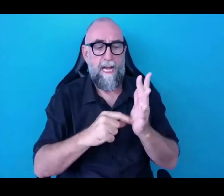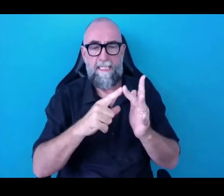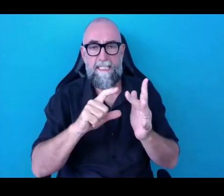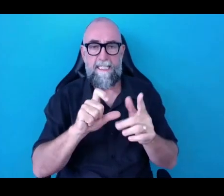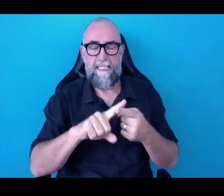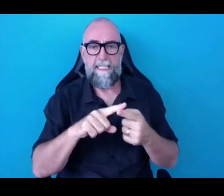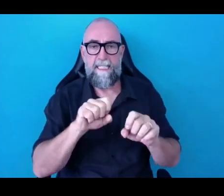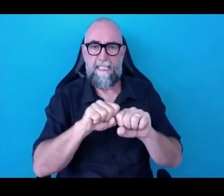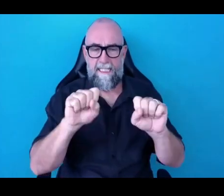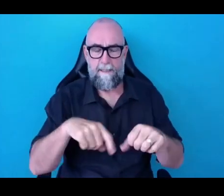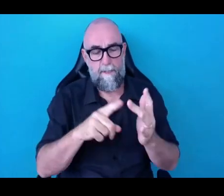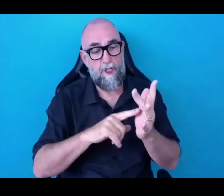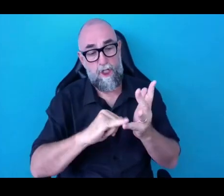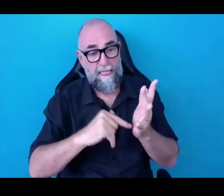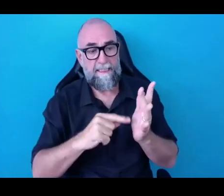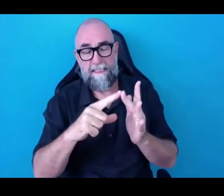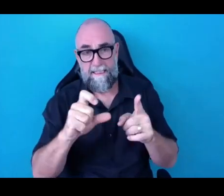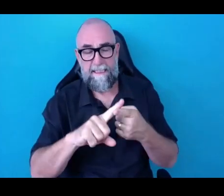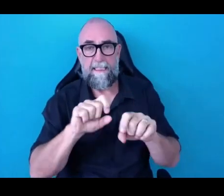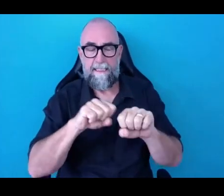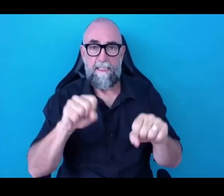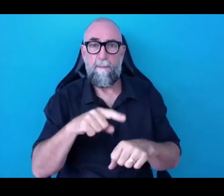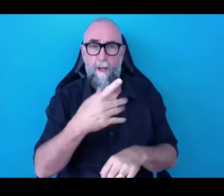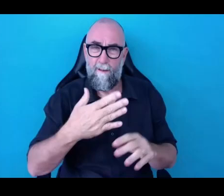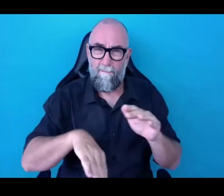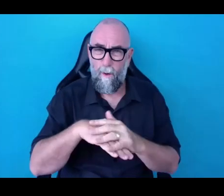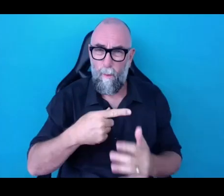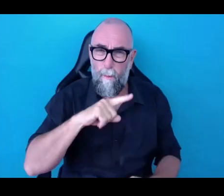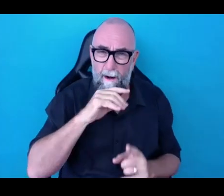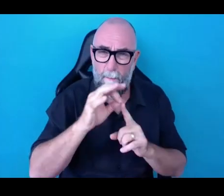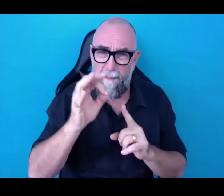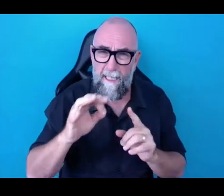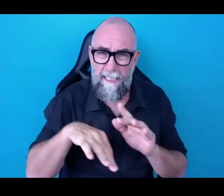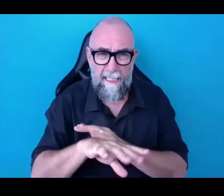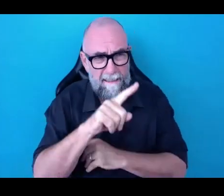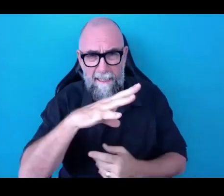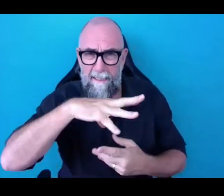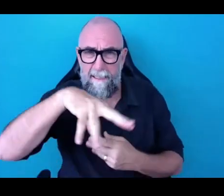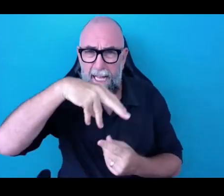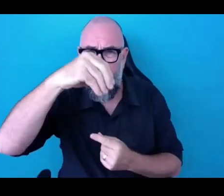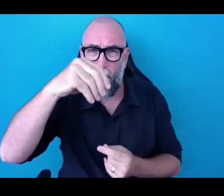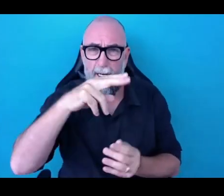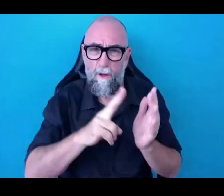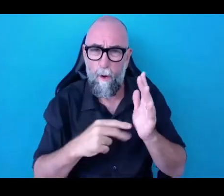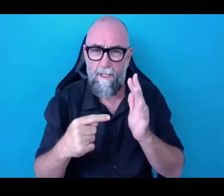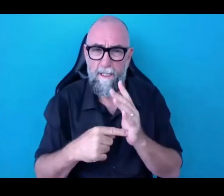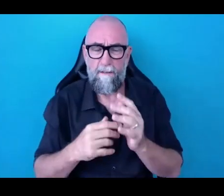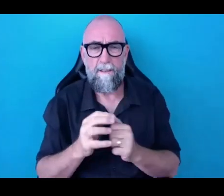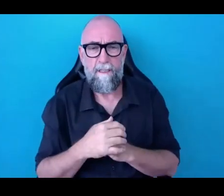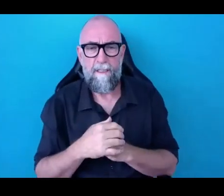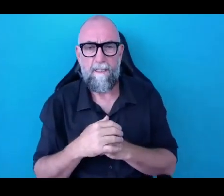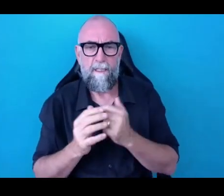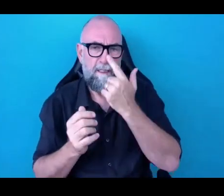with the broader community. What all these statistics implies to me is that Aboriginal people are really bad, or that there